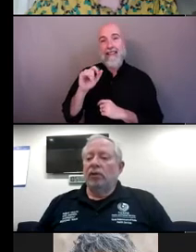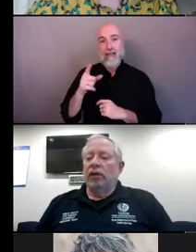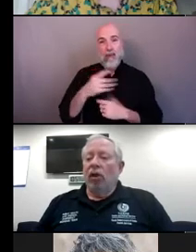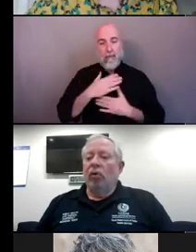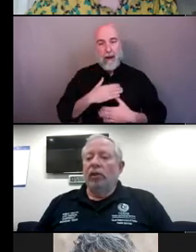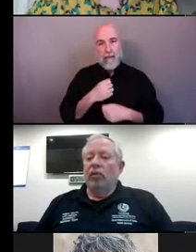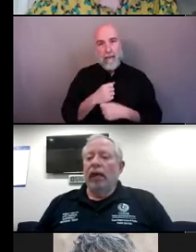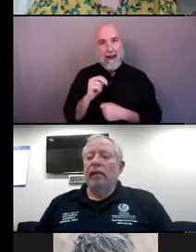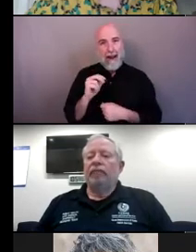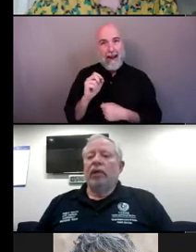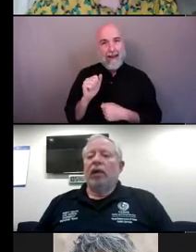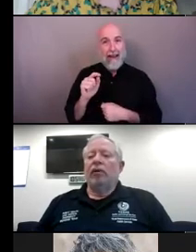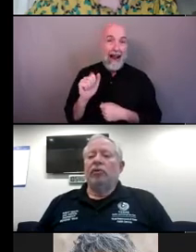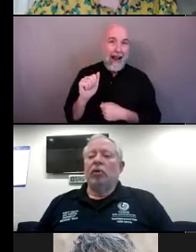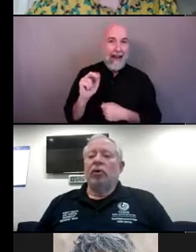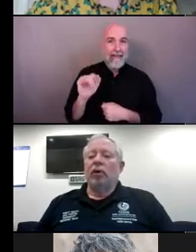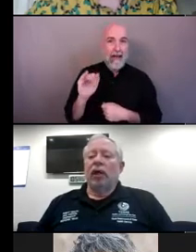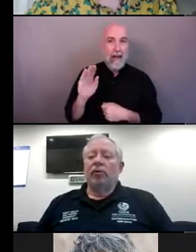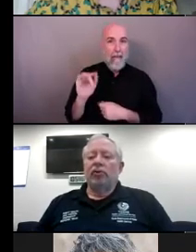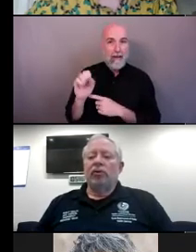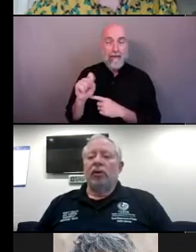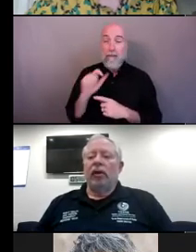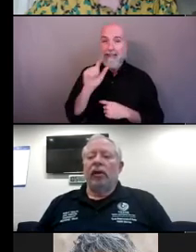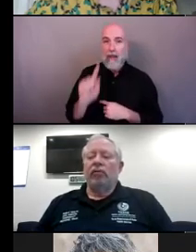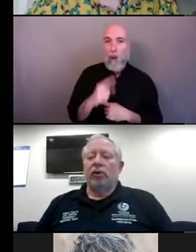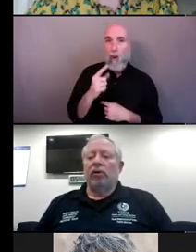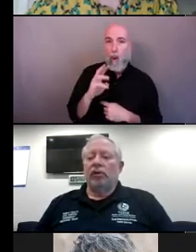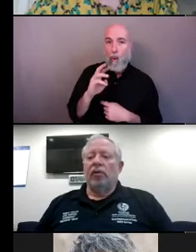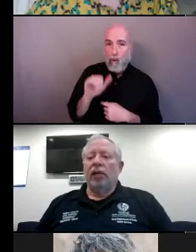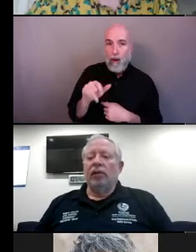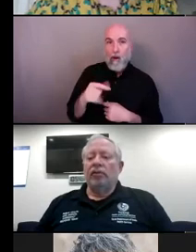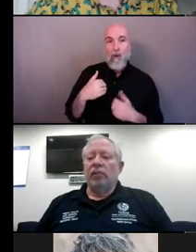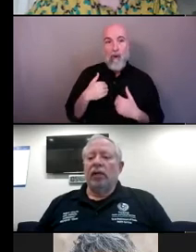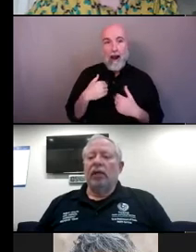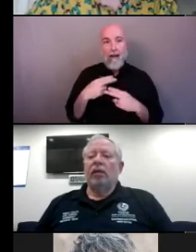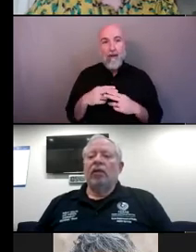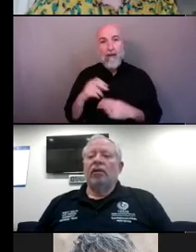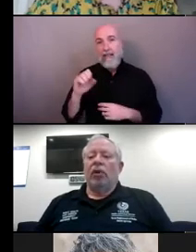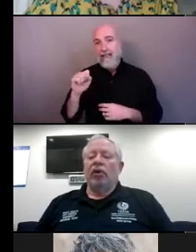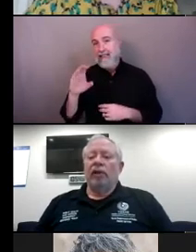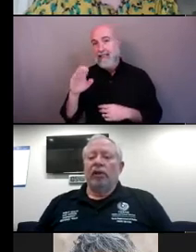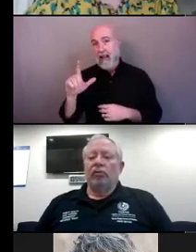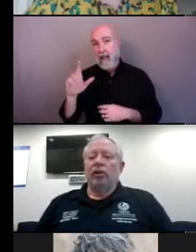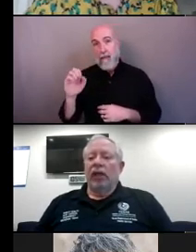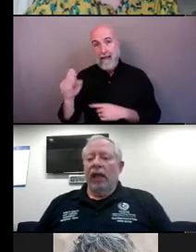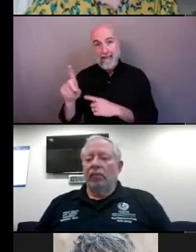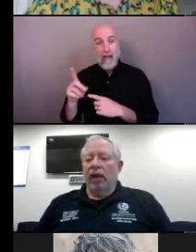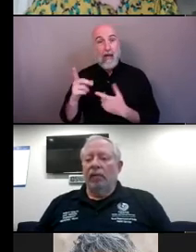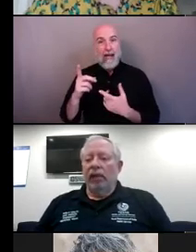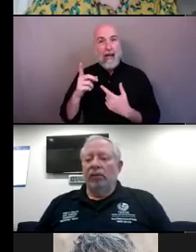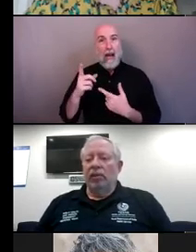antibodies, but it's not the only way. You have what's called a cell-based immunity that's part of it, as well as